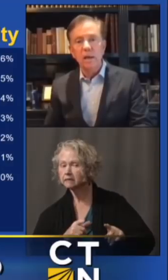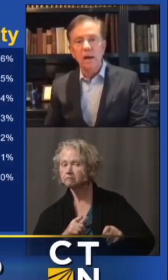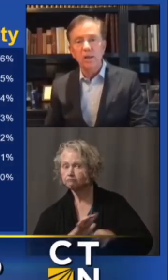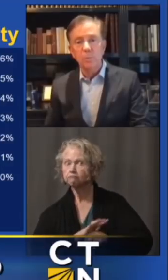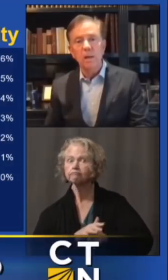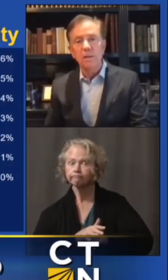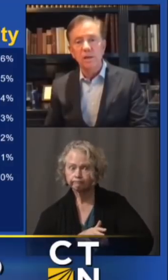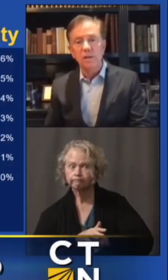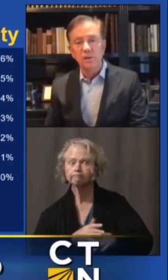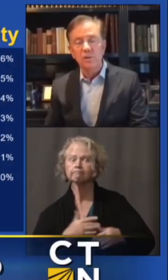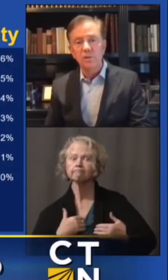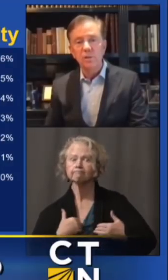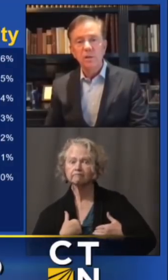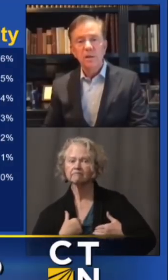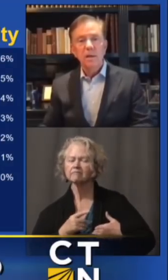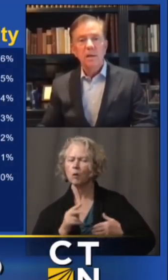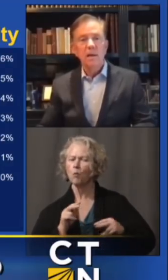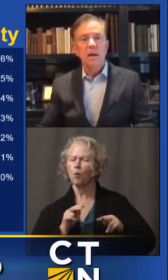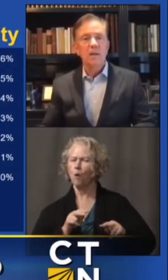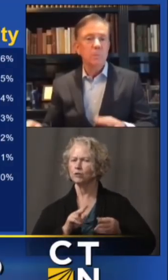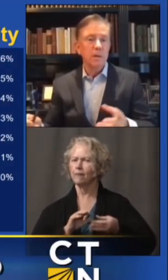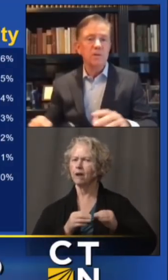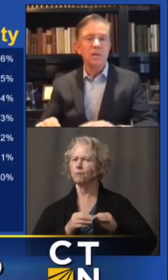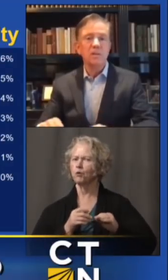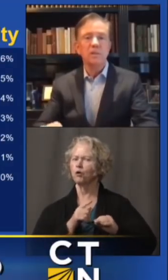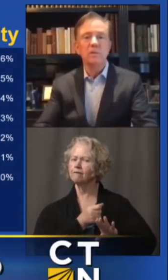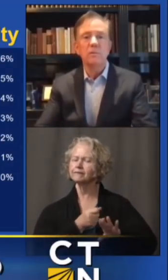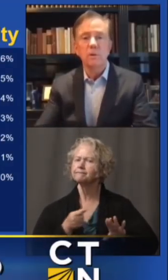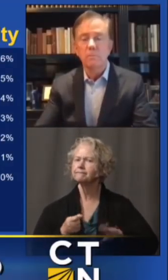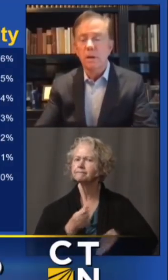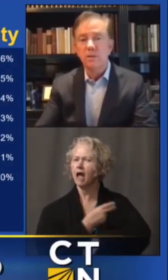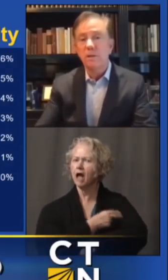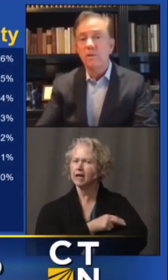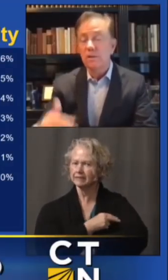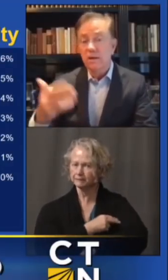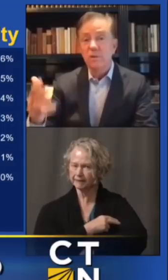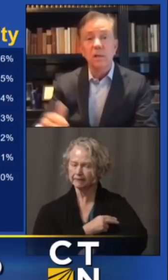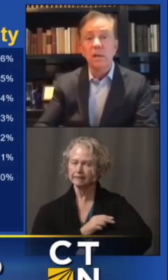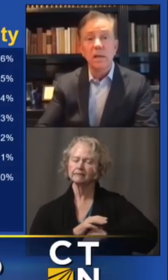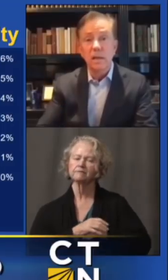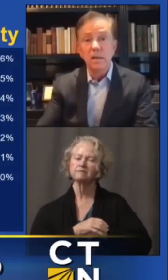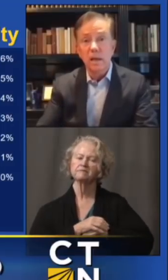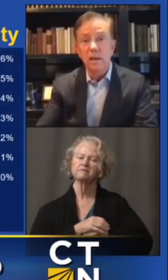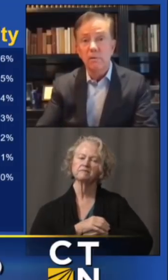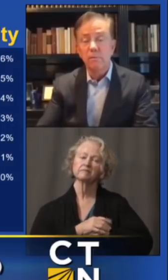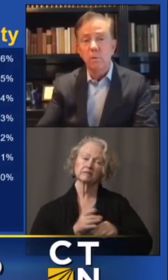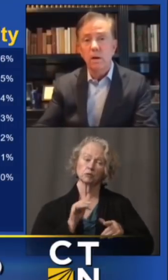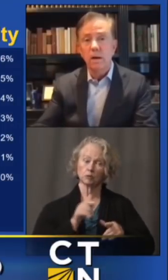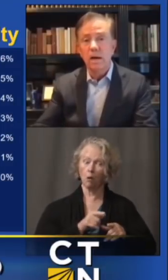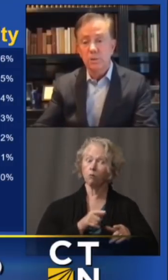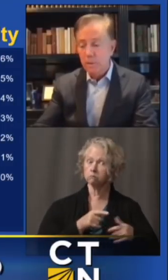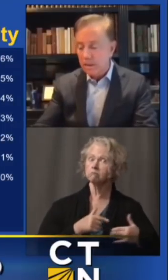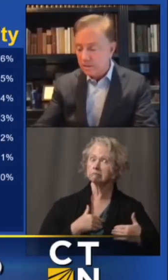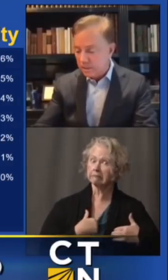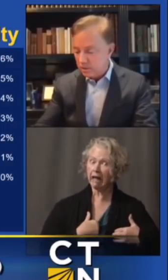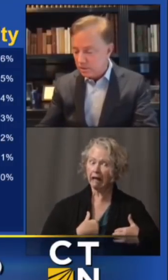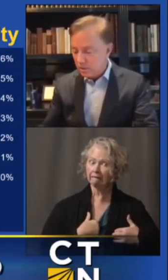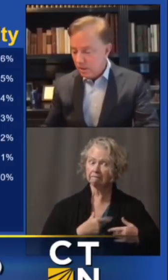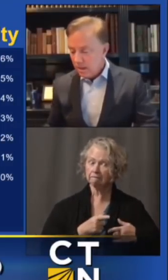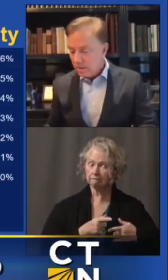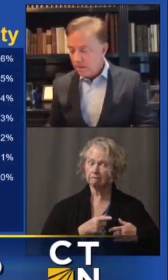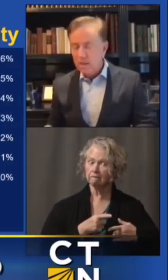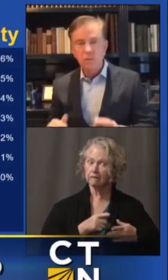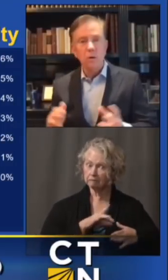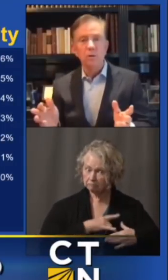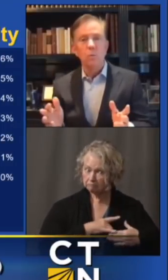tracking hospitalizations. And a hospitalization or positivity is obviously a leading indicator for hospitalizations.